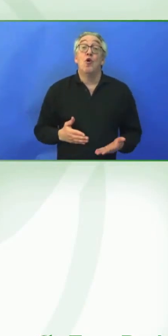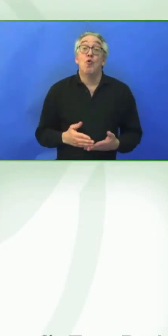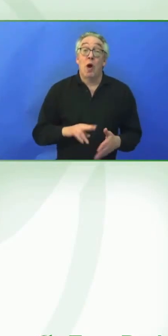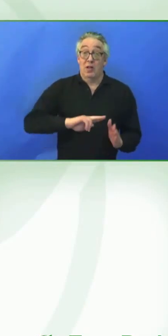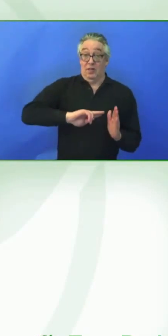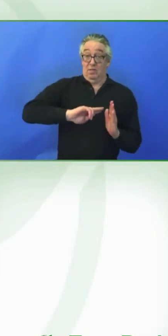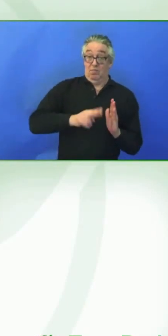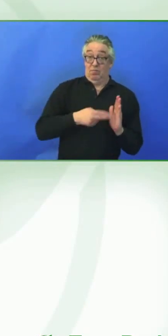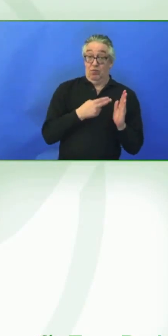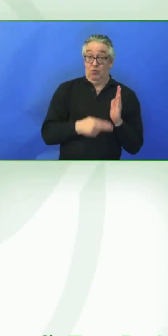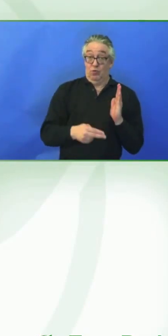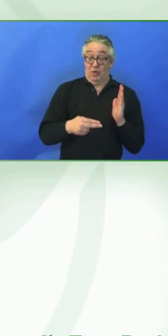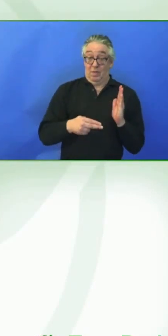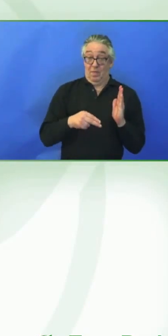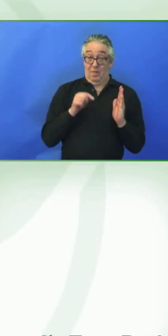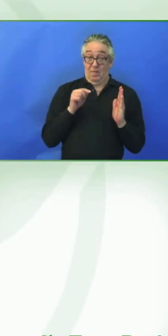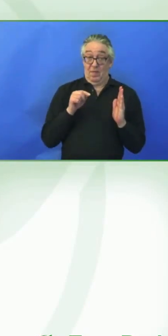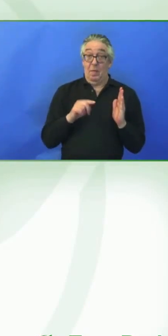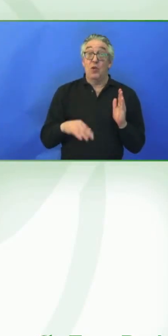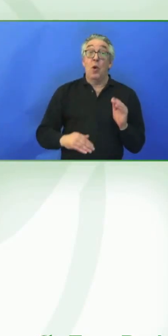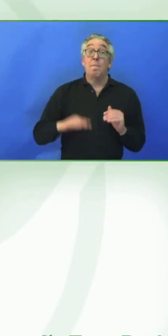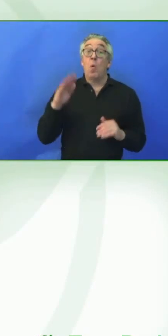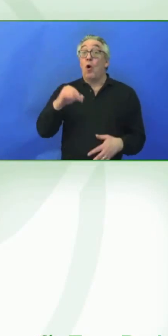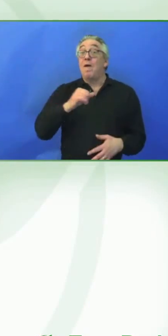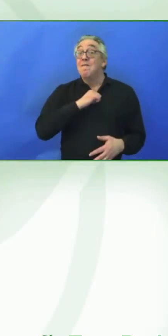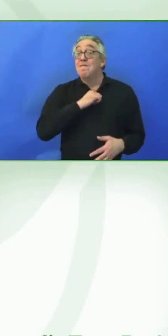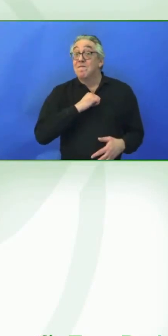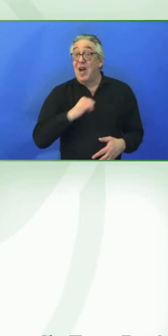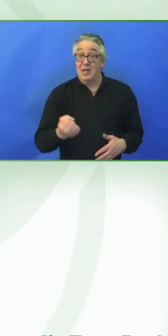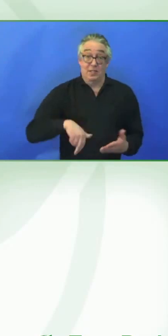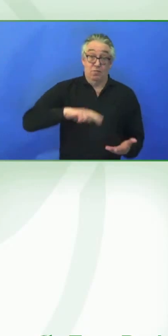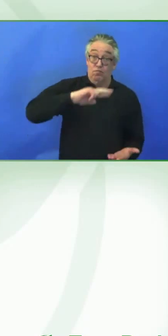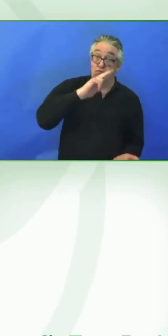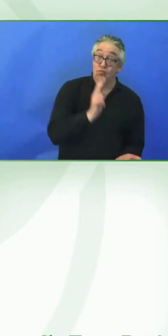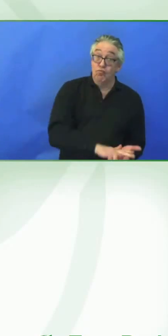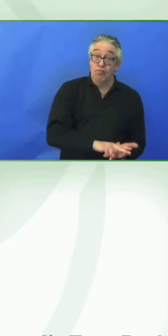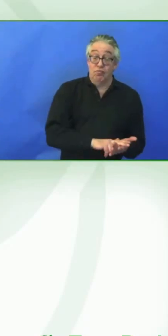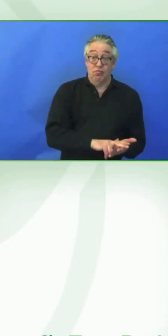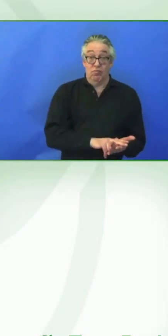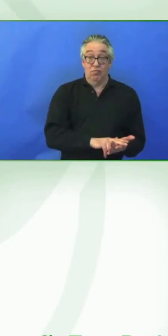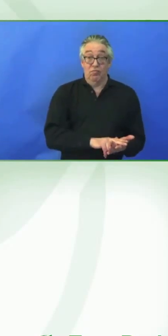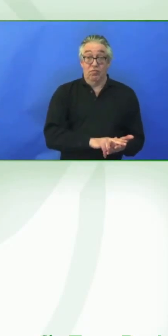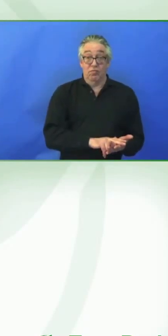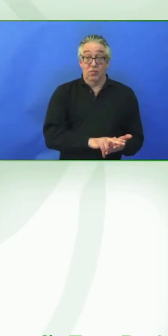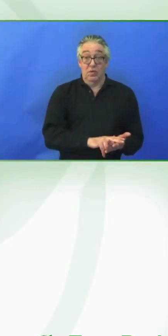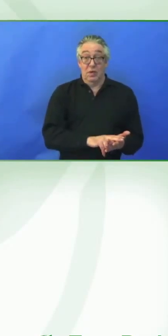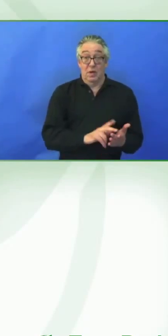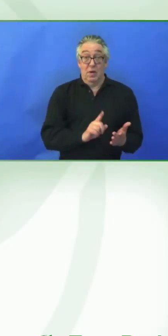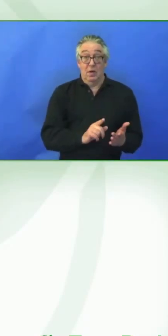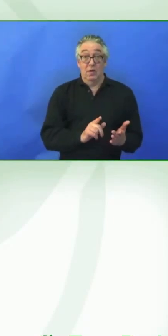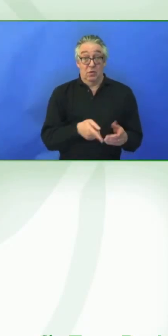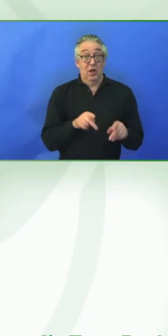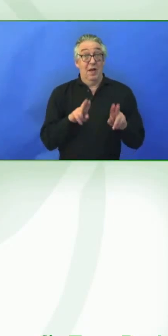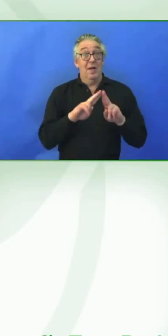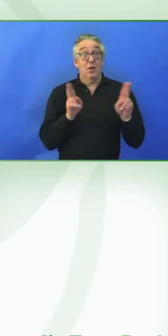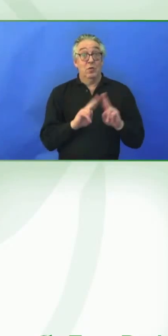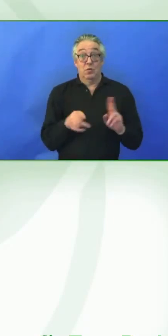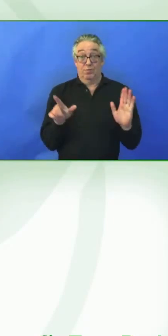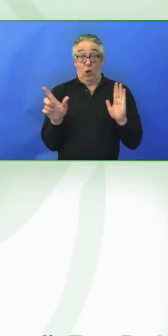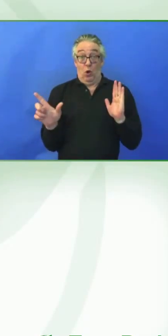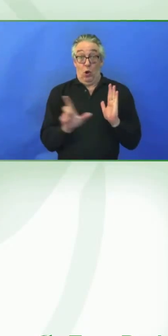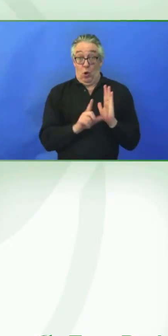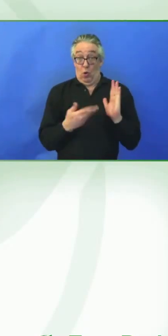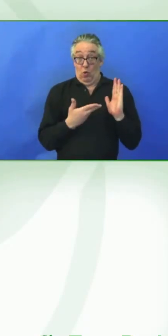rapidly adopted treaty, and a legally enforceable treaty. This treaty means that